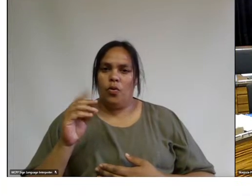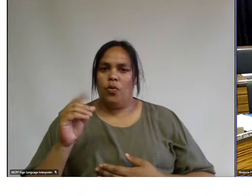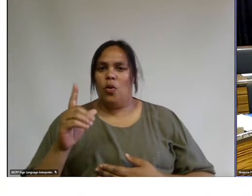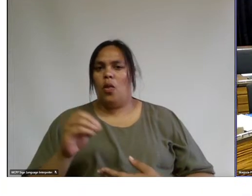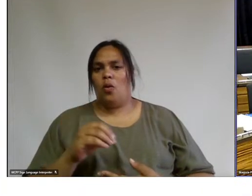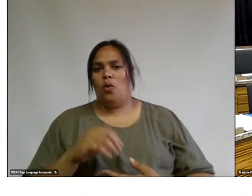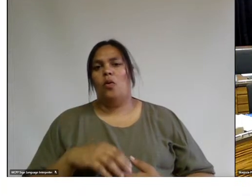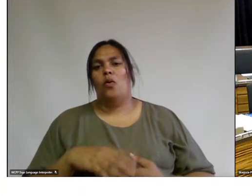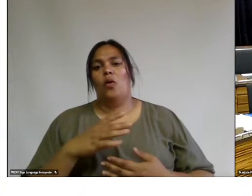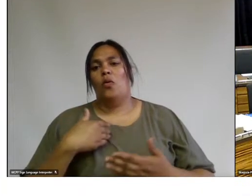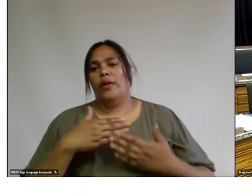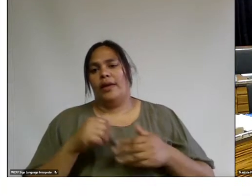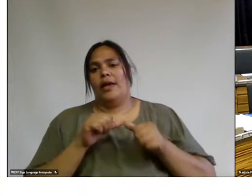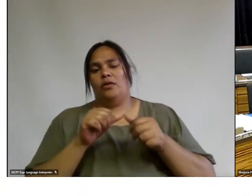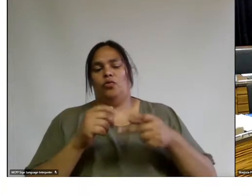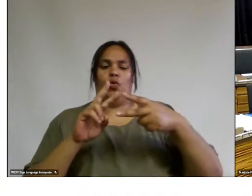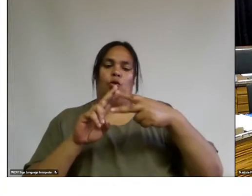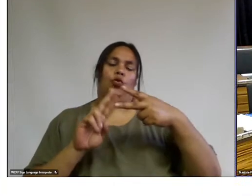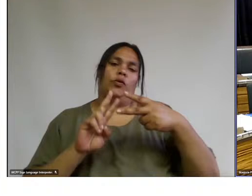Can you continue in that order?